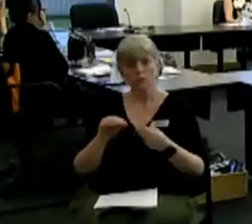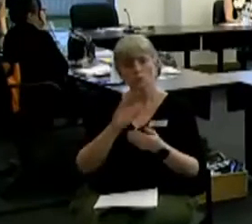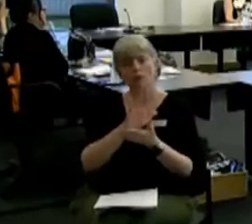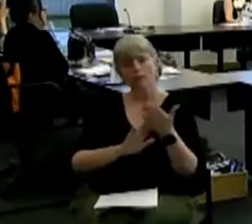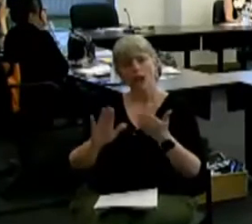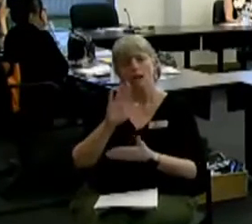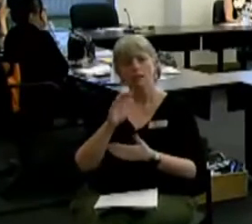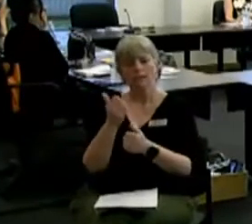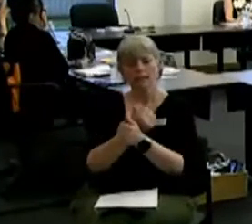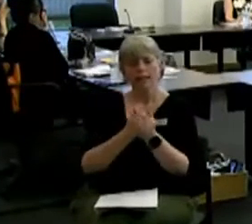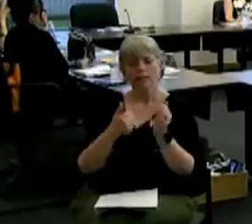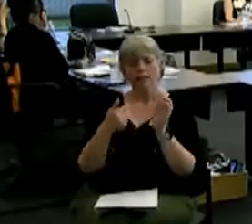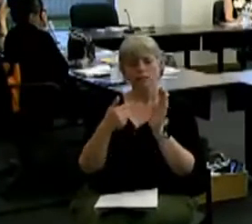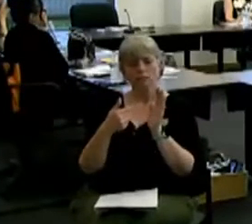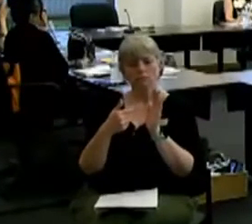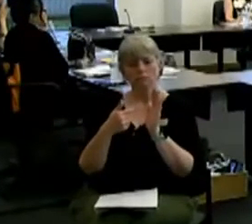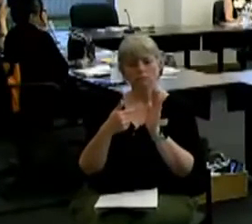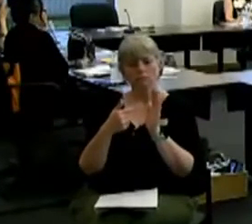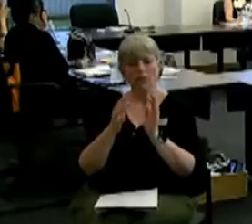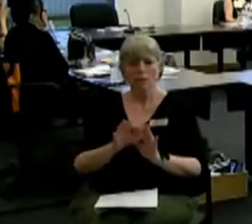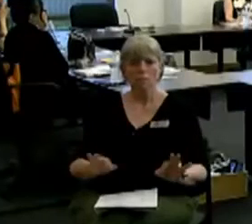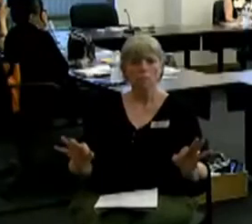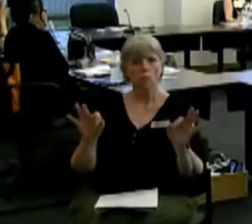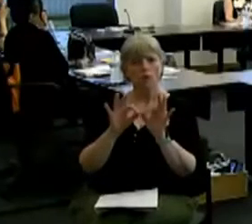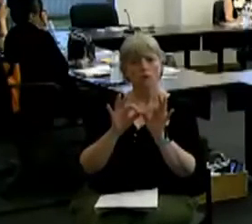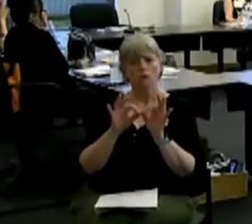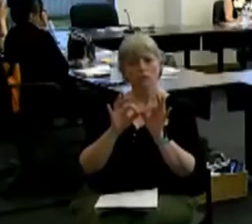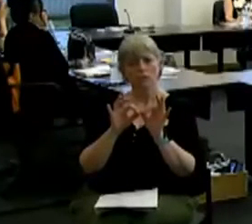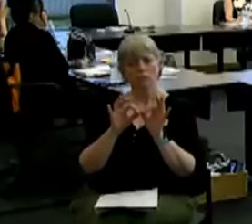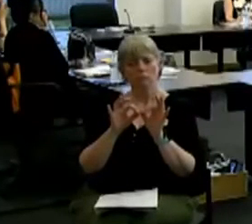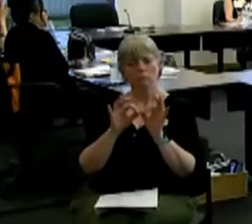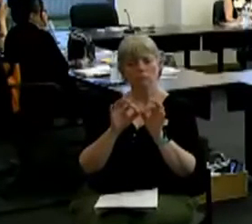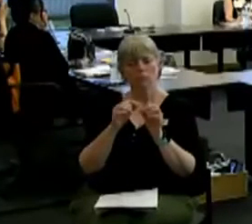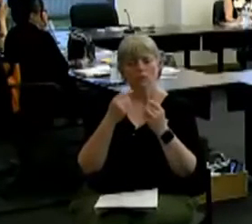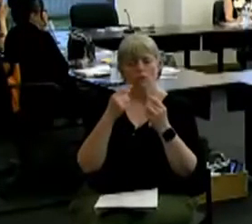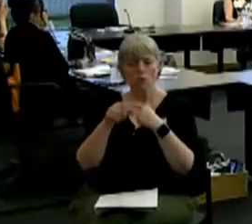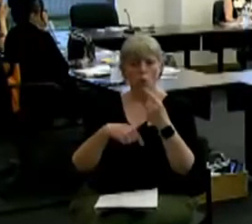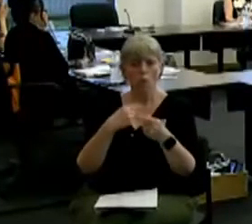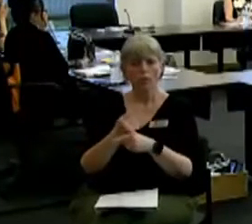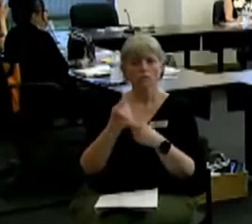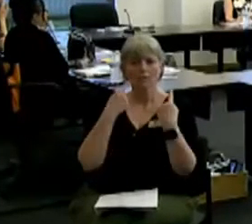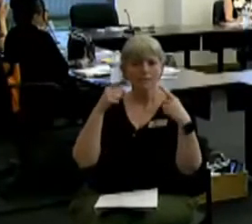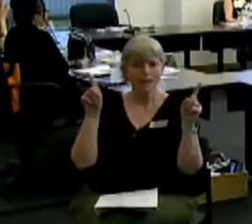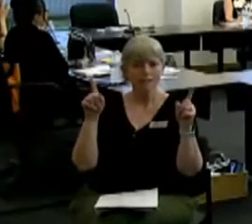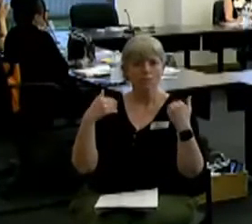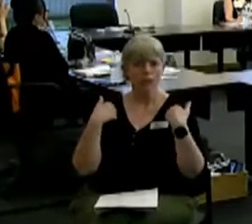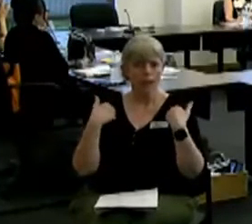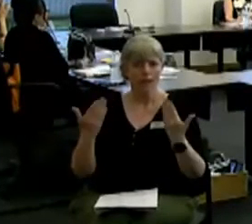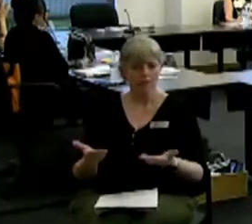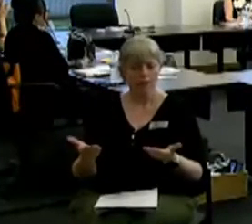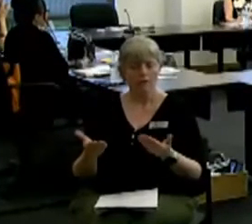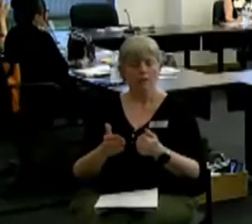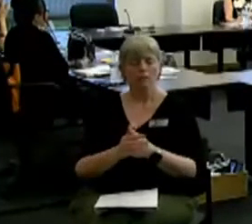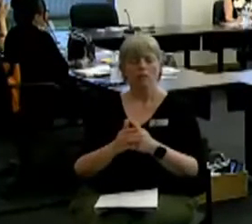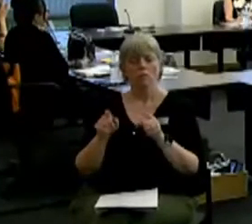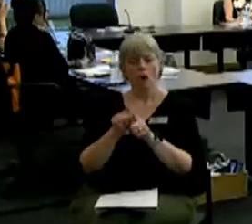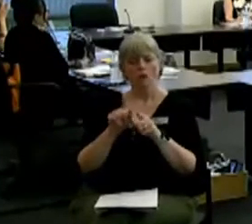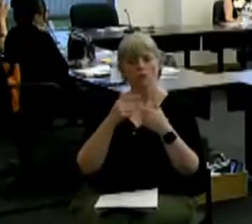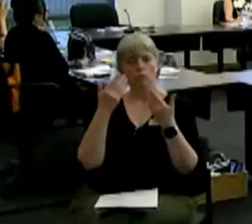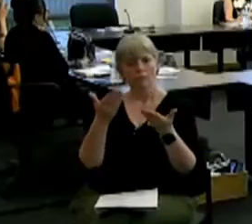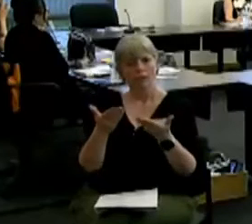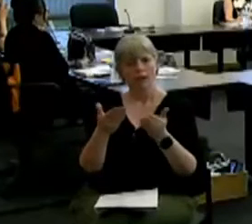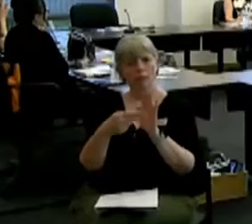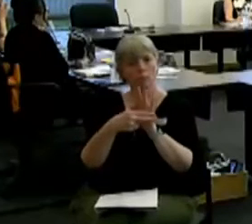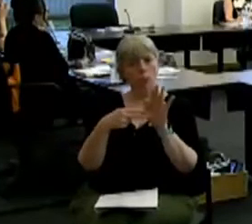college, and at each kind of point in the year some of the high level global successes that we have. We also provide